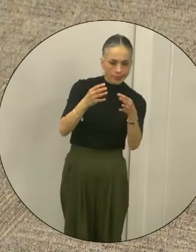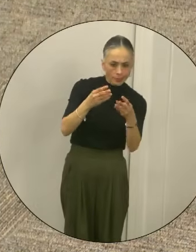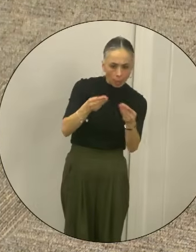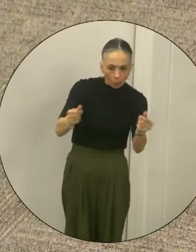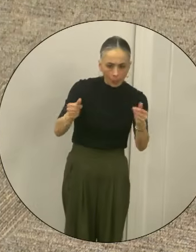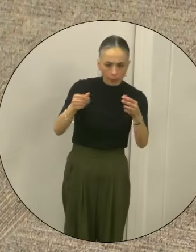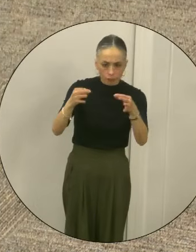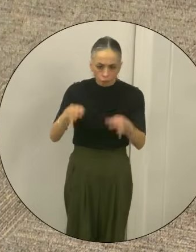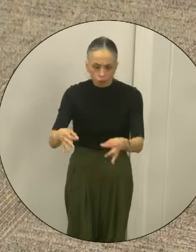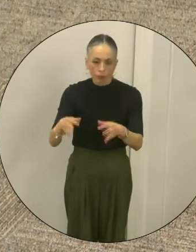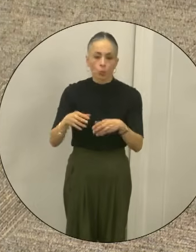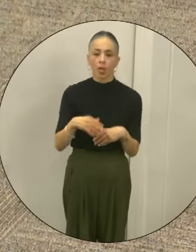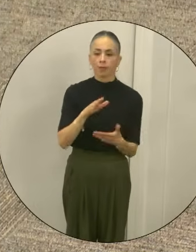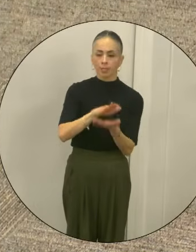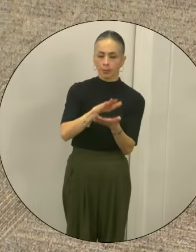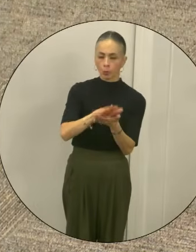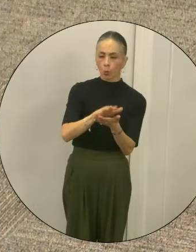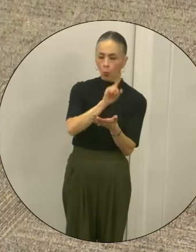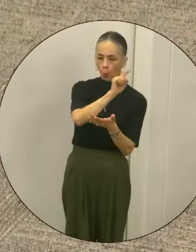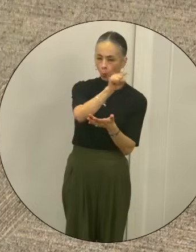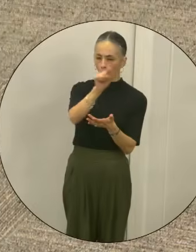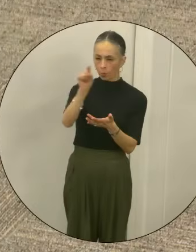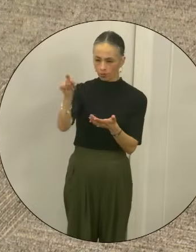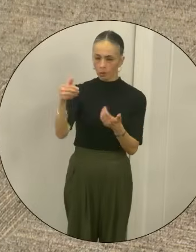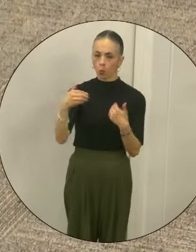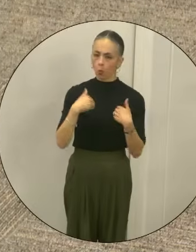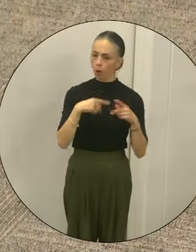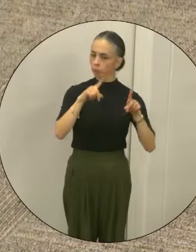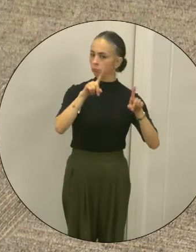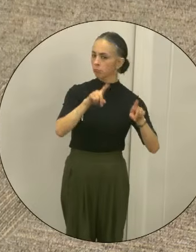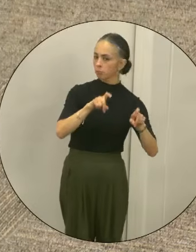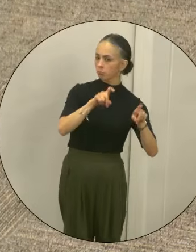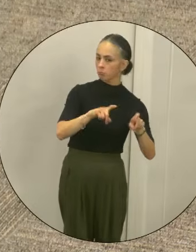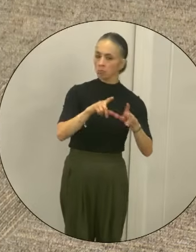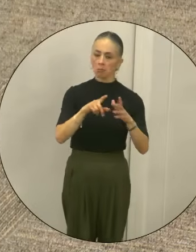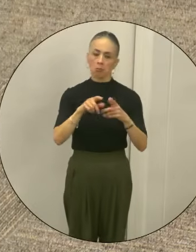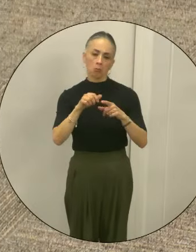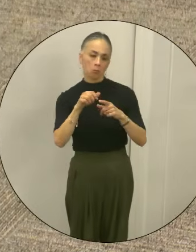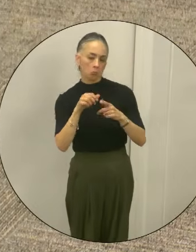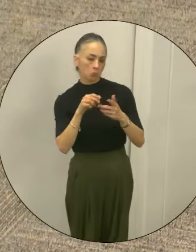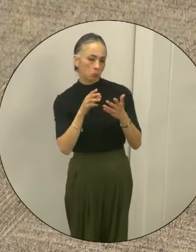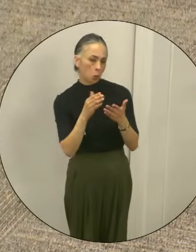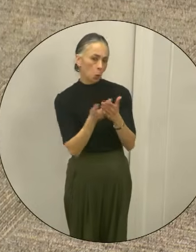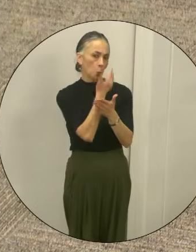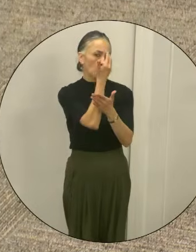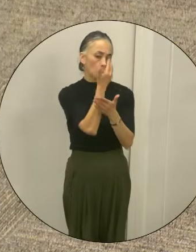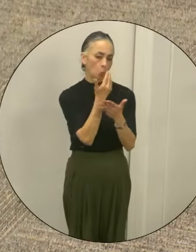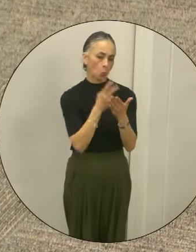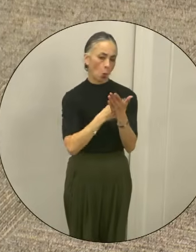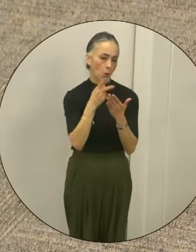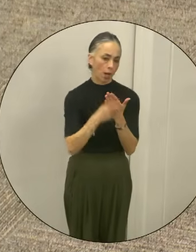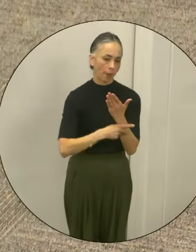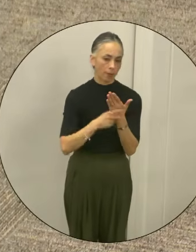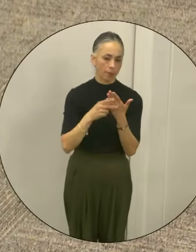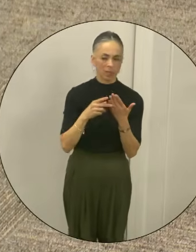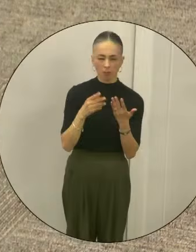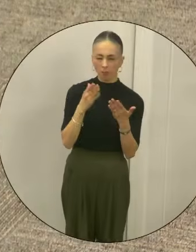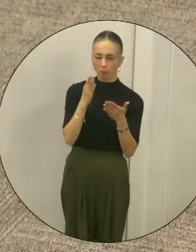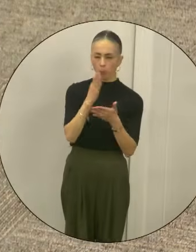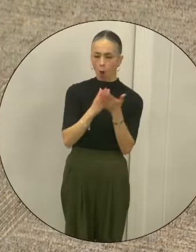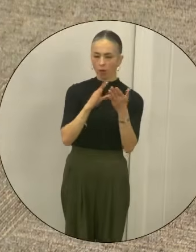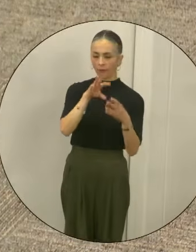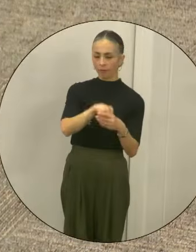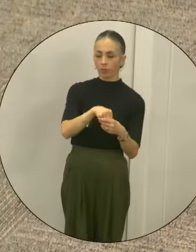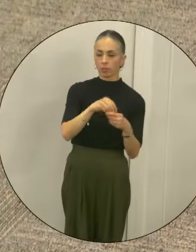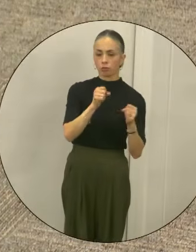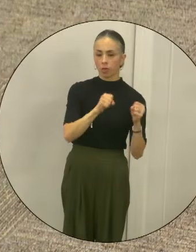schools that have piloted. We have some schools that even did some purchasing out of their site funds to implement that as a pilot. So that is part of the strategies being developed with that